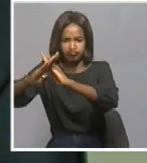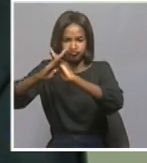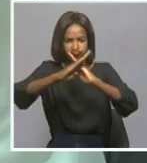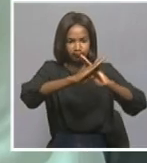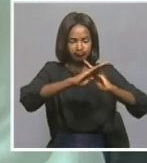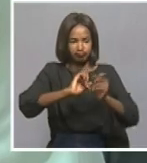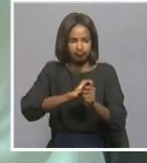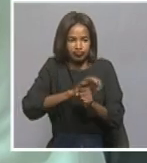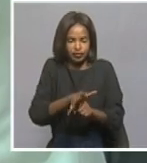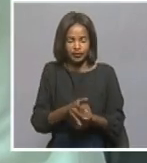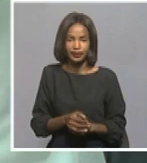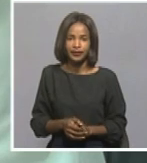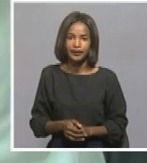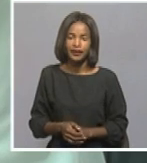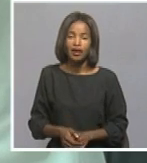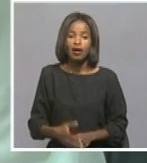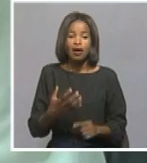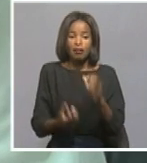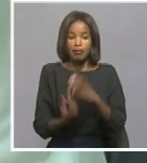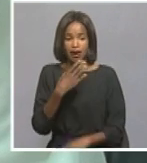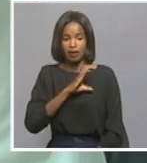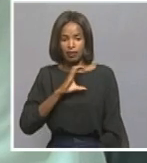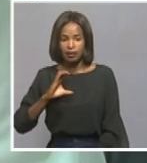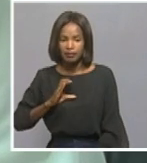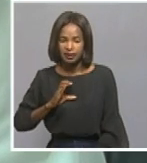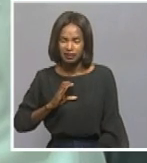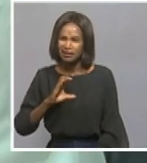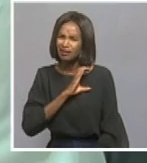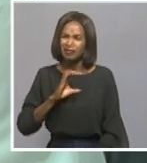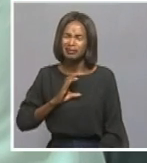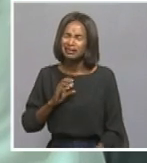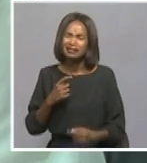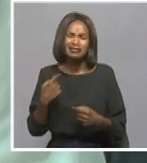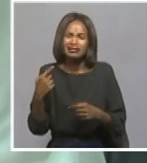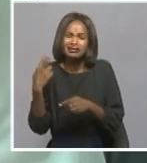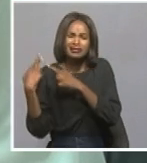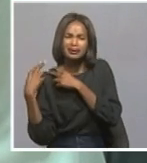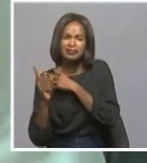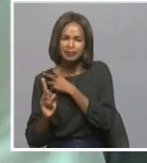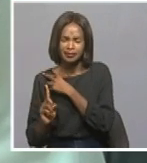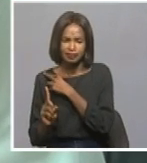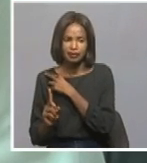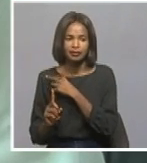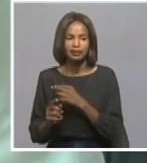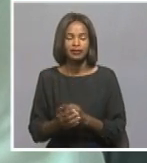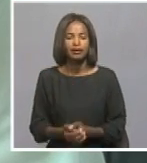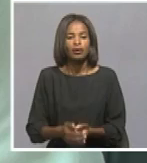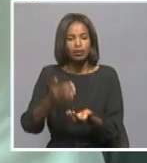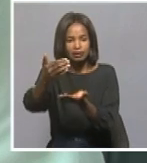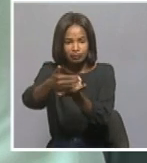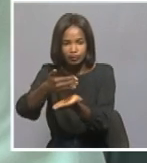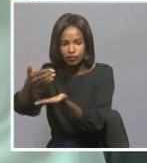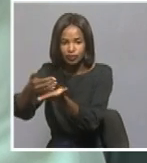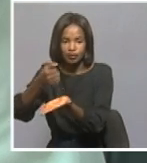COVID-19. The coordinating committee, which is also responsible for resource